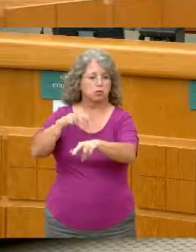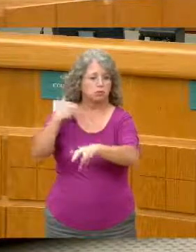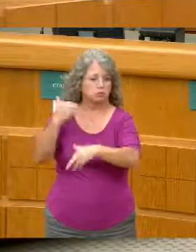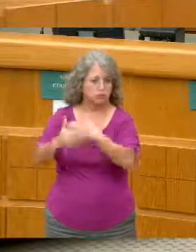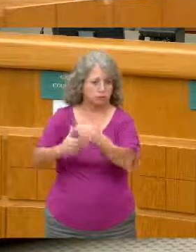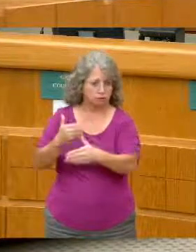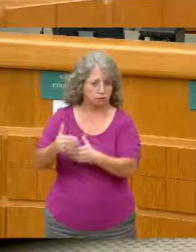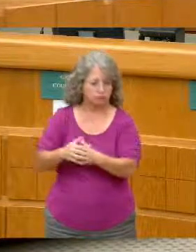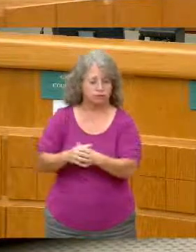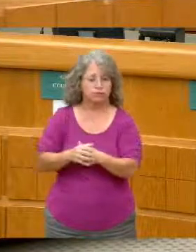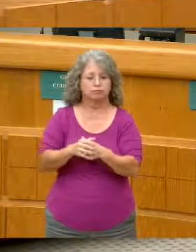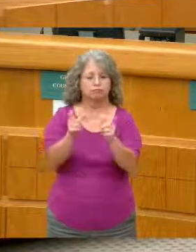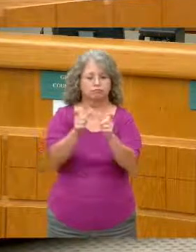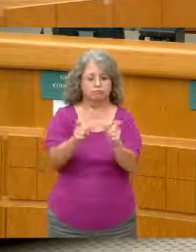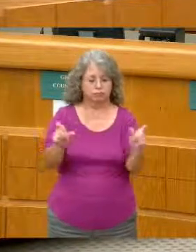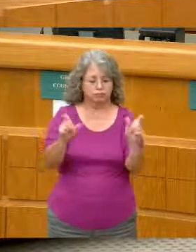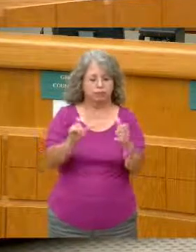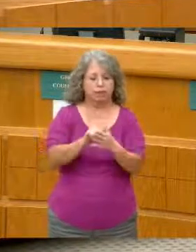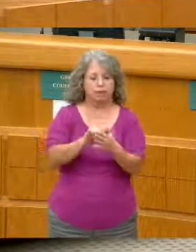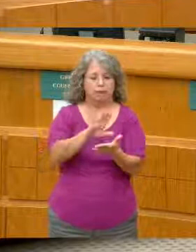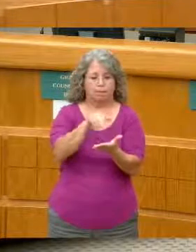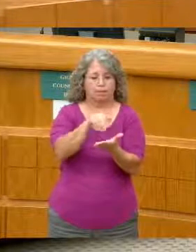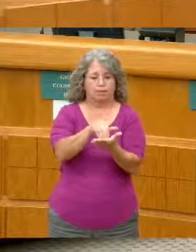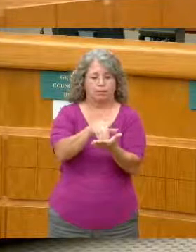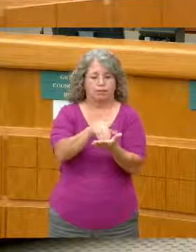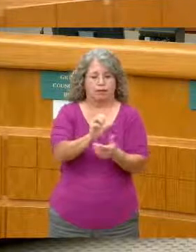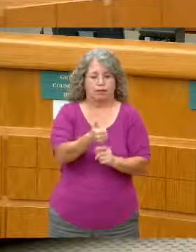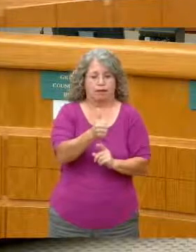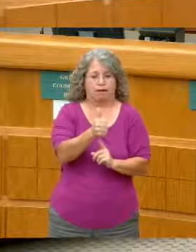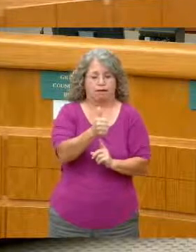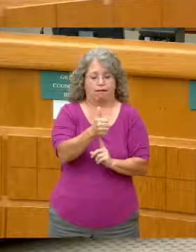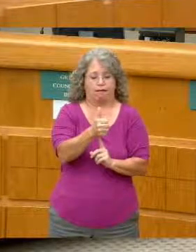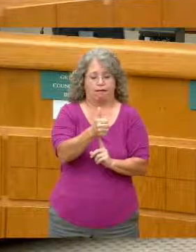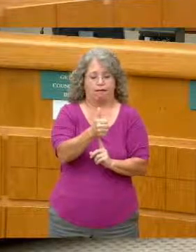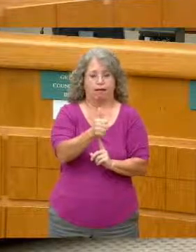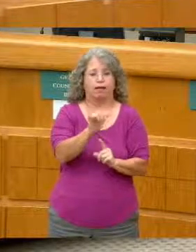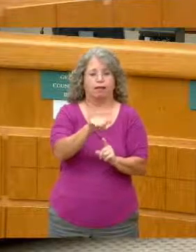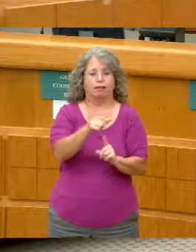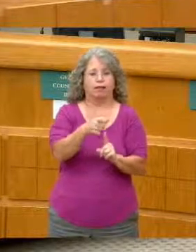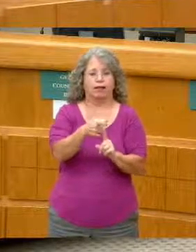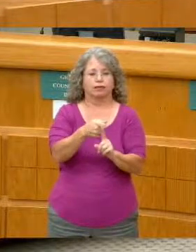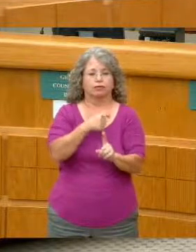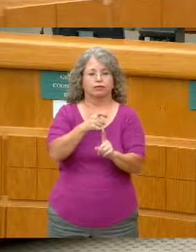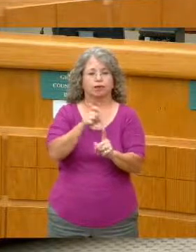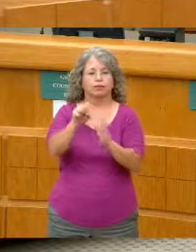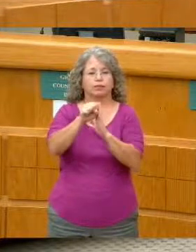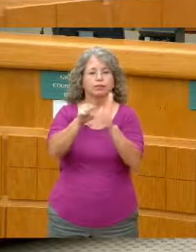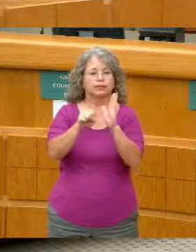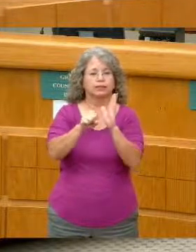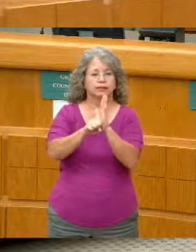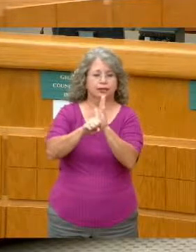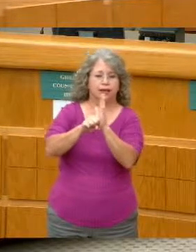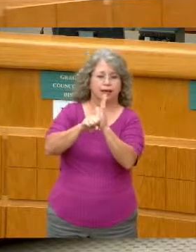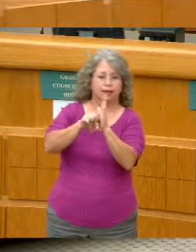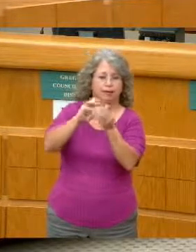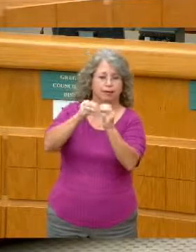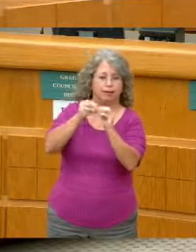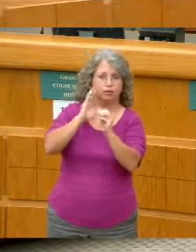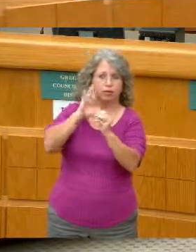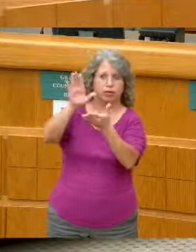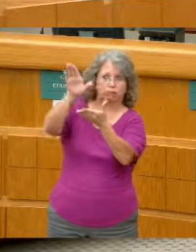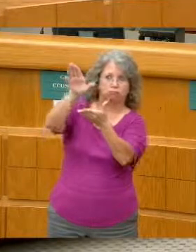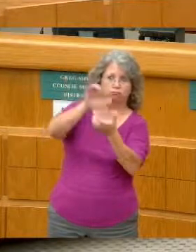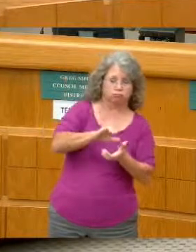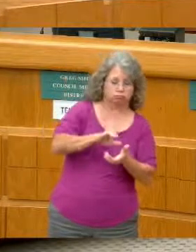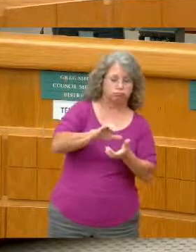reporting process. And then the middle 10 cases, that's from our data drops